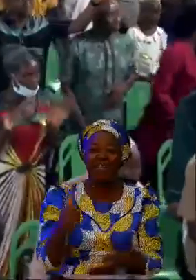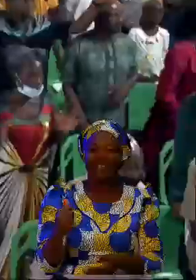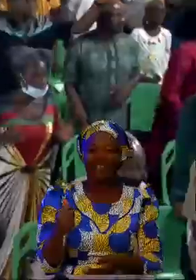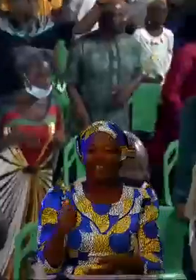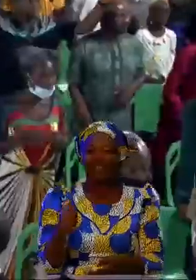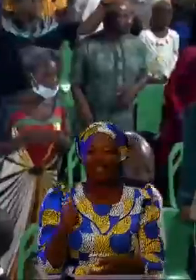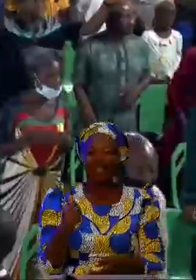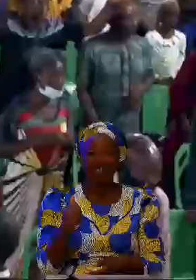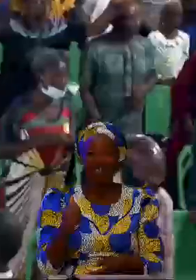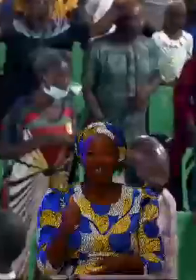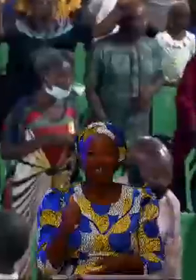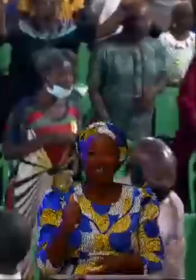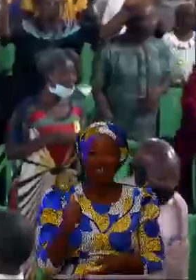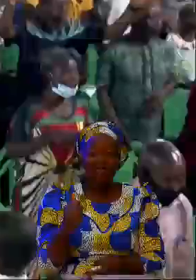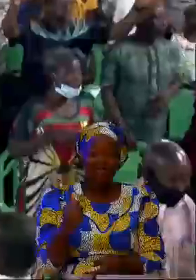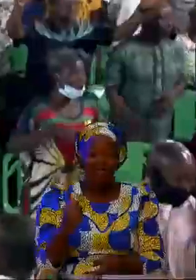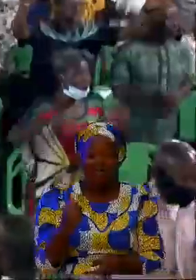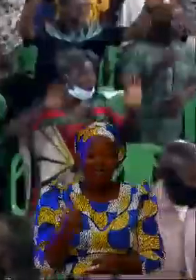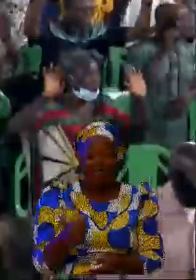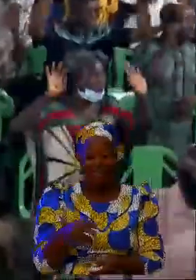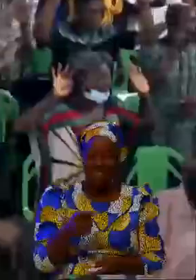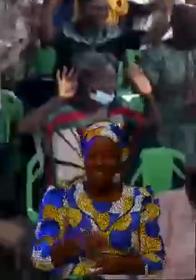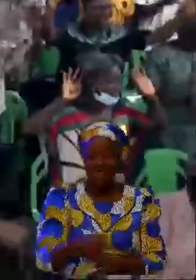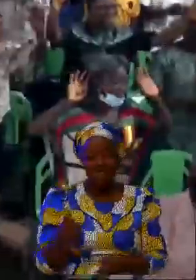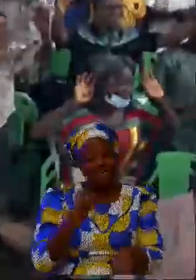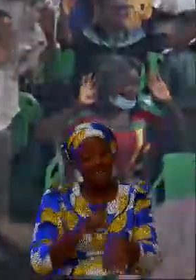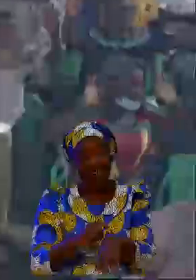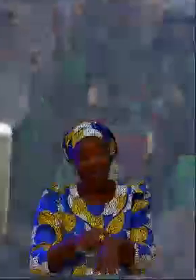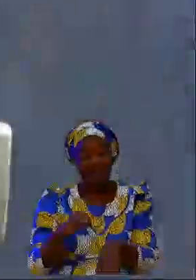will grow in Jesus' name.